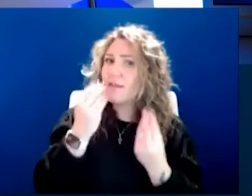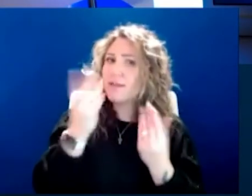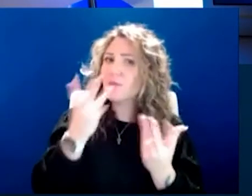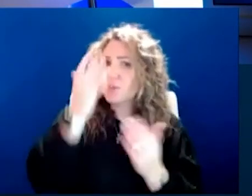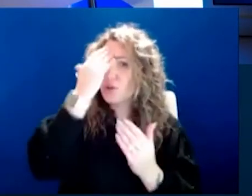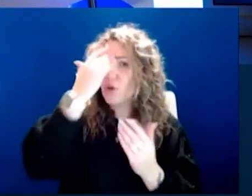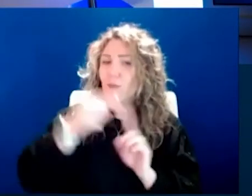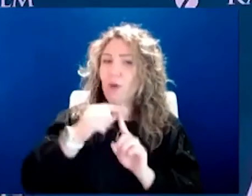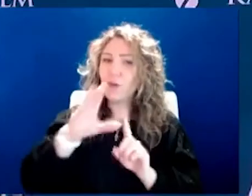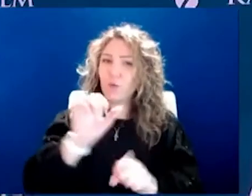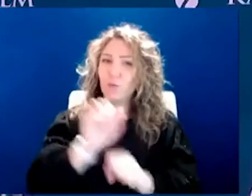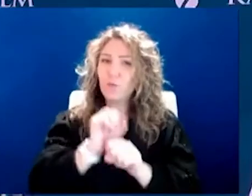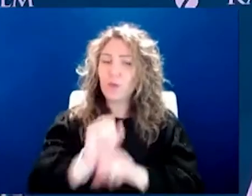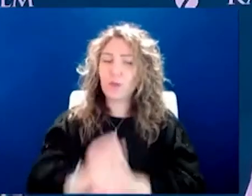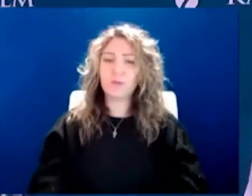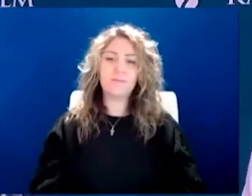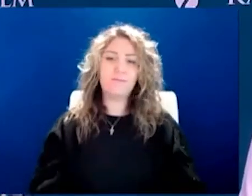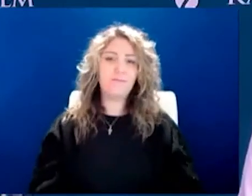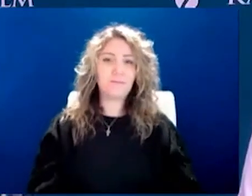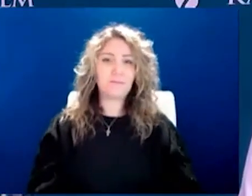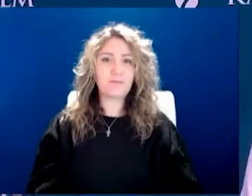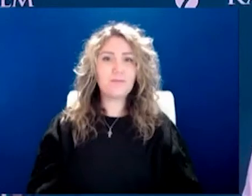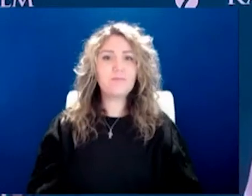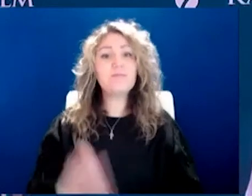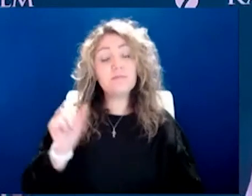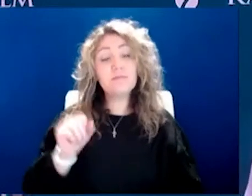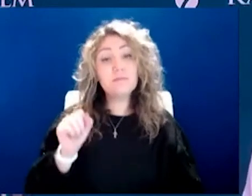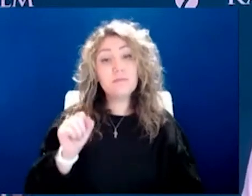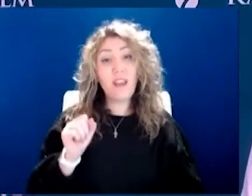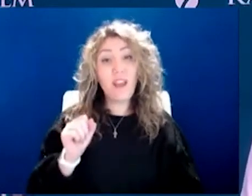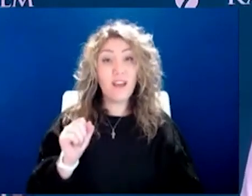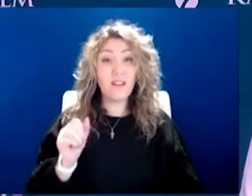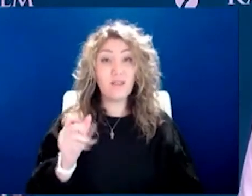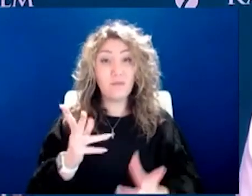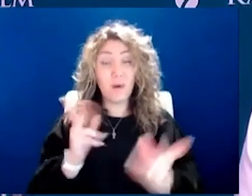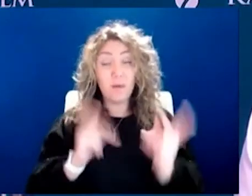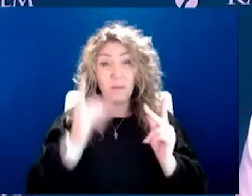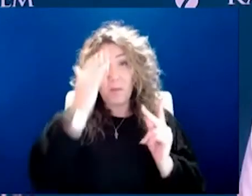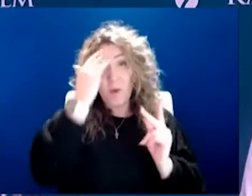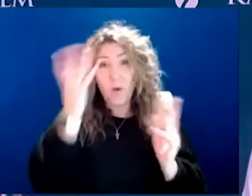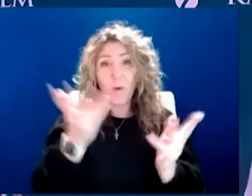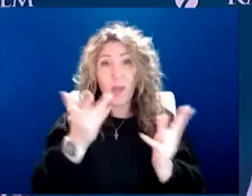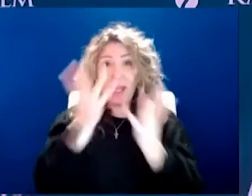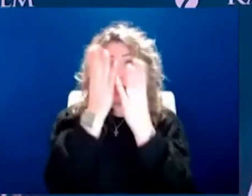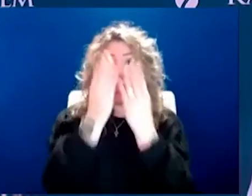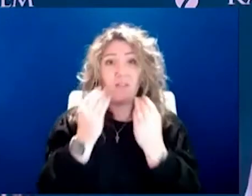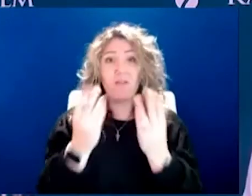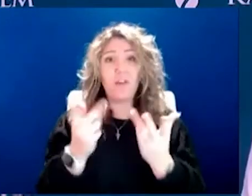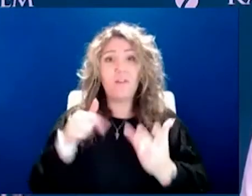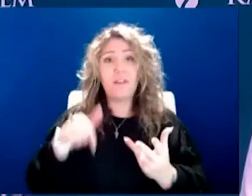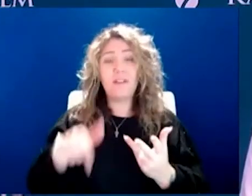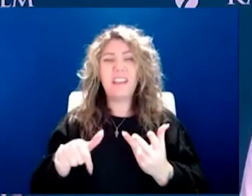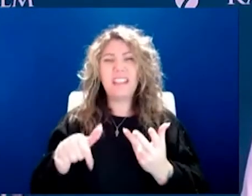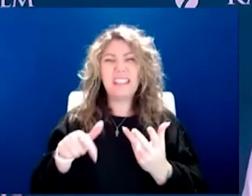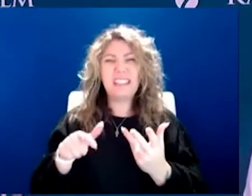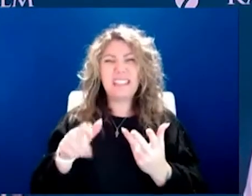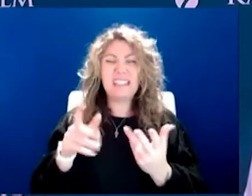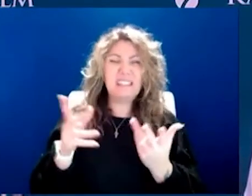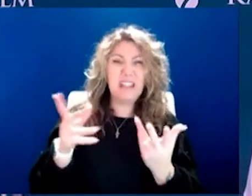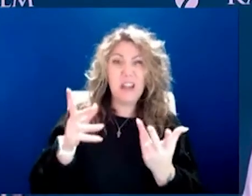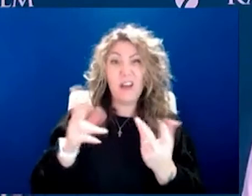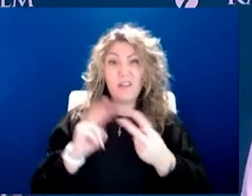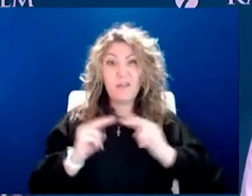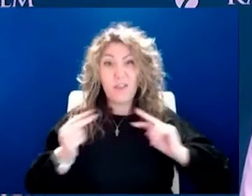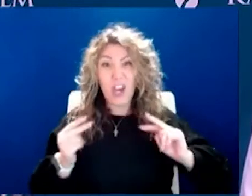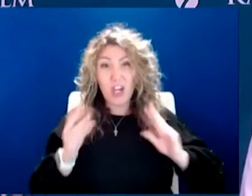doing. Yeah, I would just want people to know that there's information out there that this variant is maybe more mild than other variants in the past, but we have